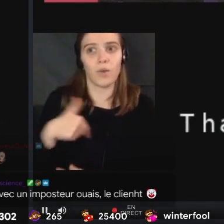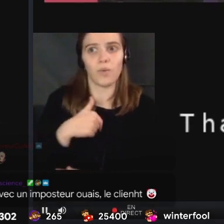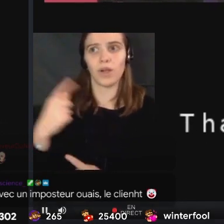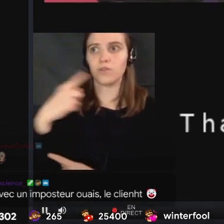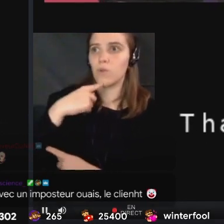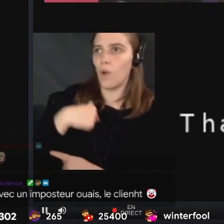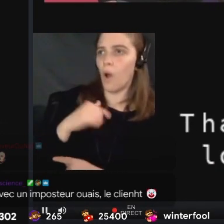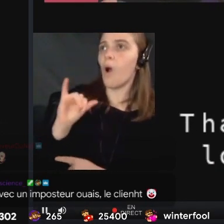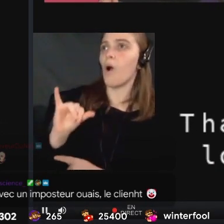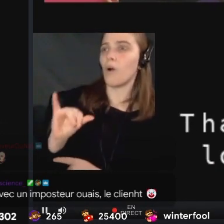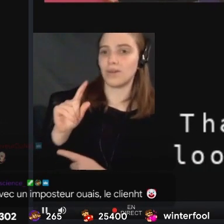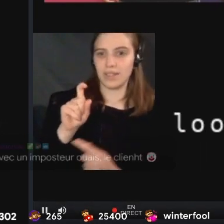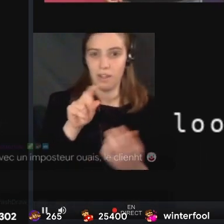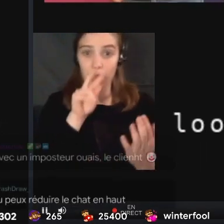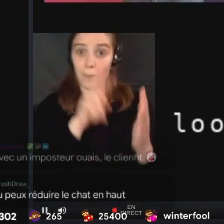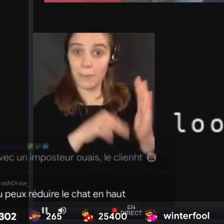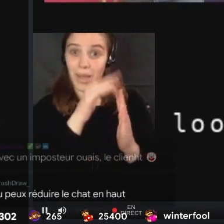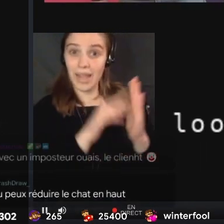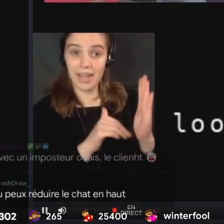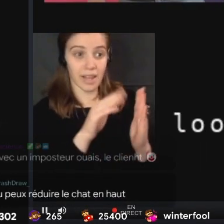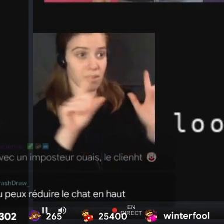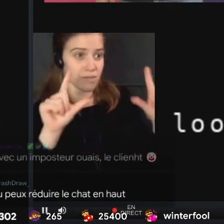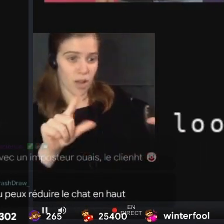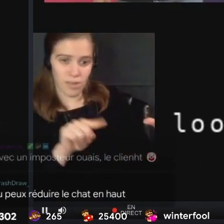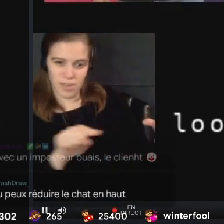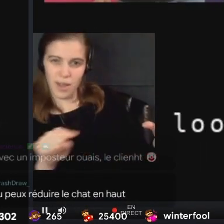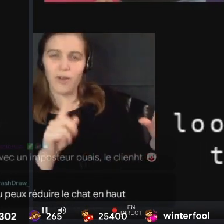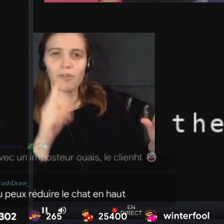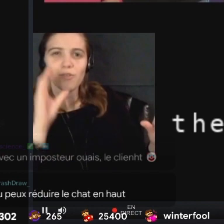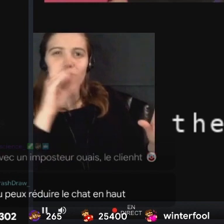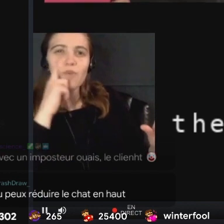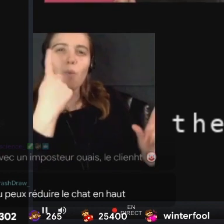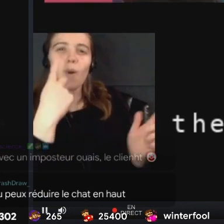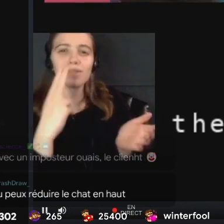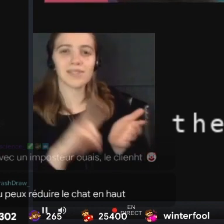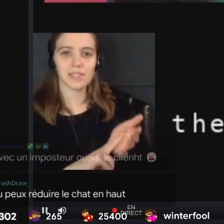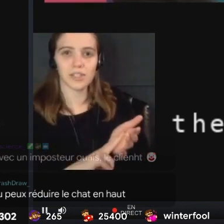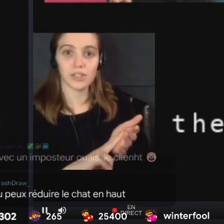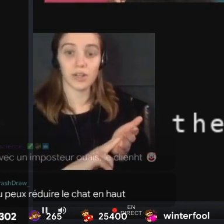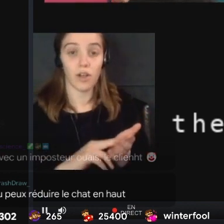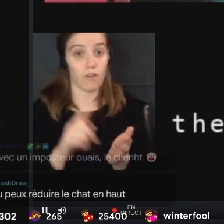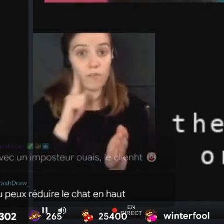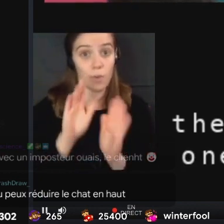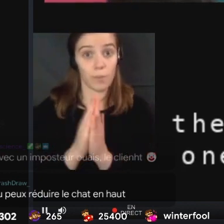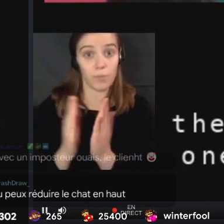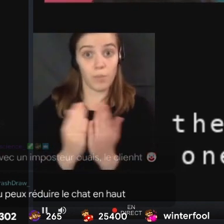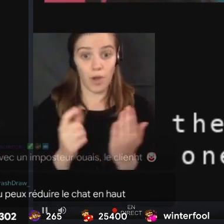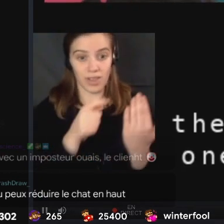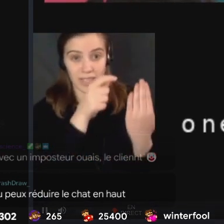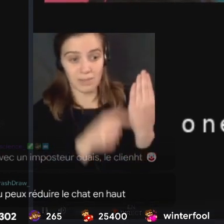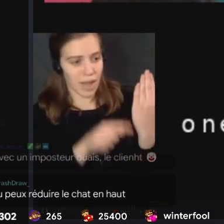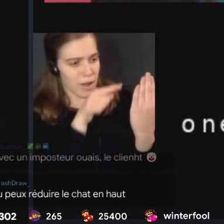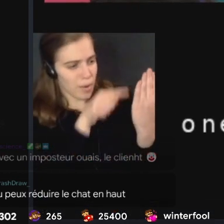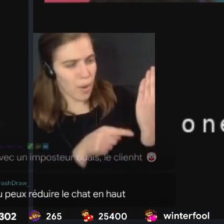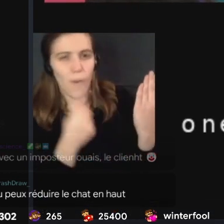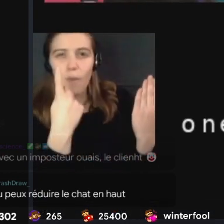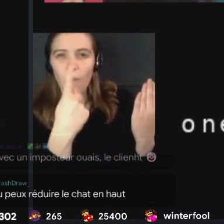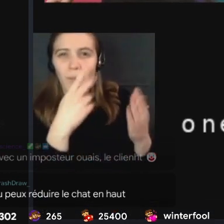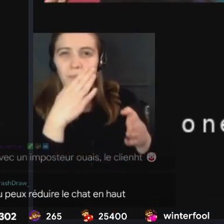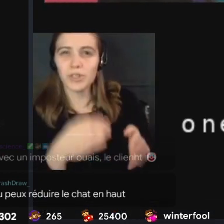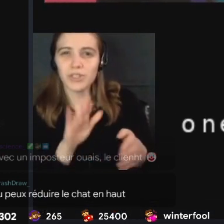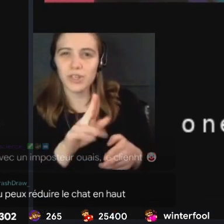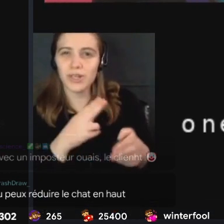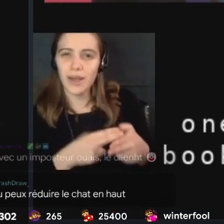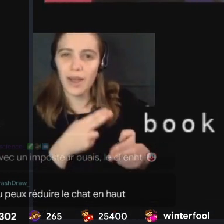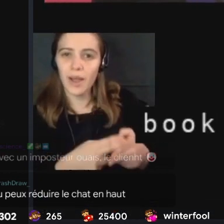of a painting, the one author on the spine of a book, the one scientist behind a breakthrough, the